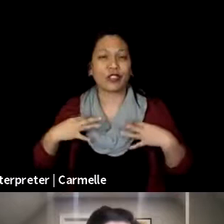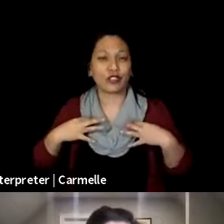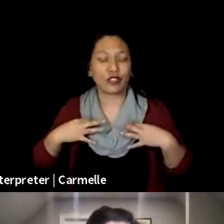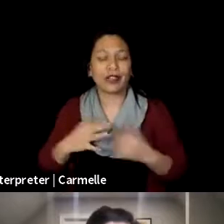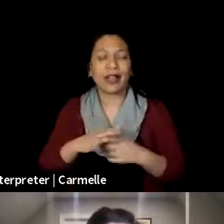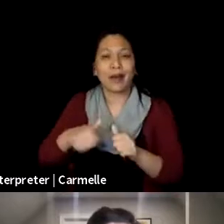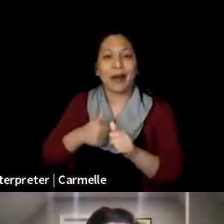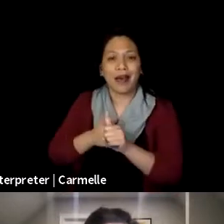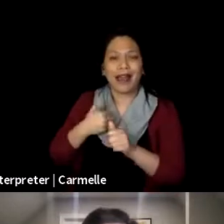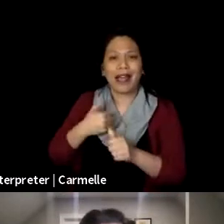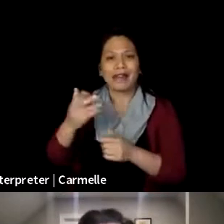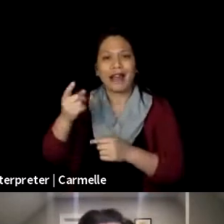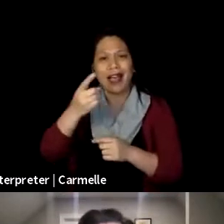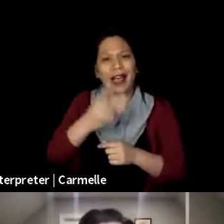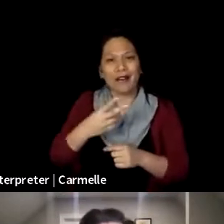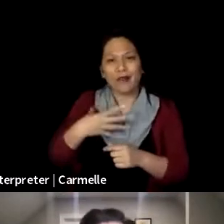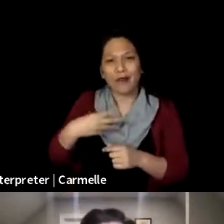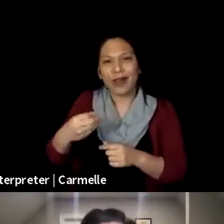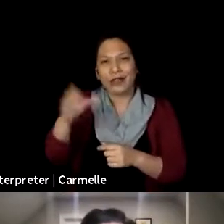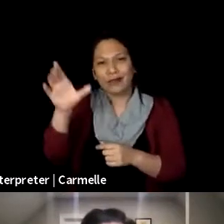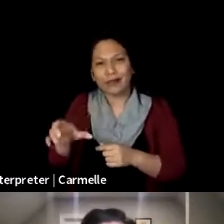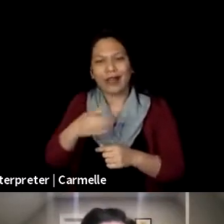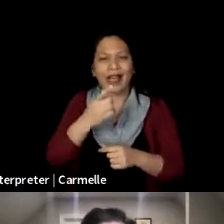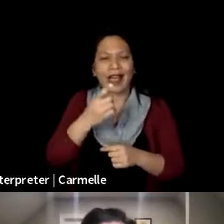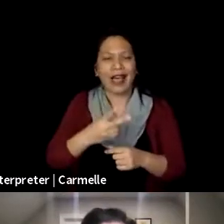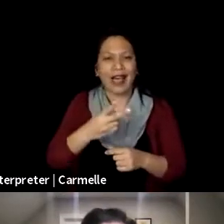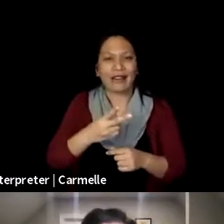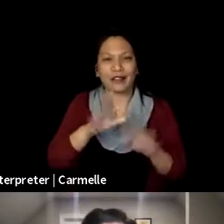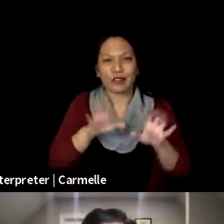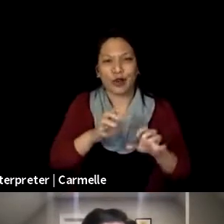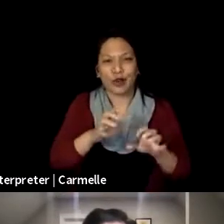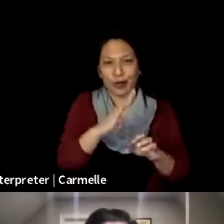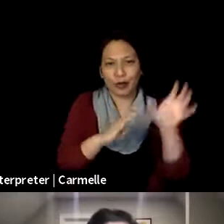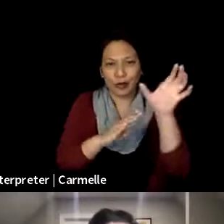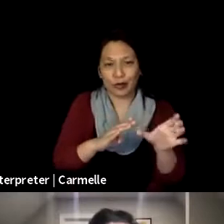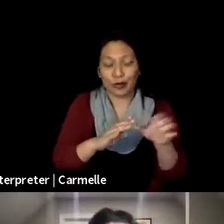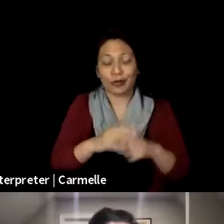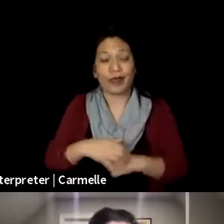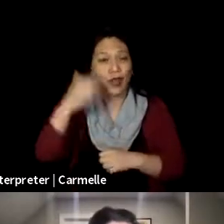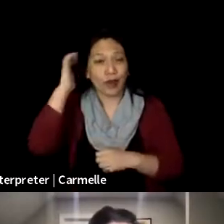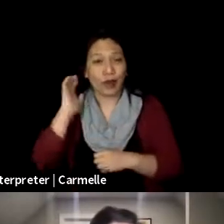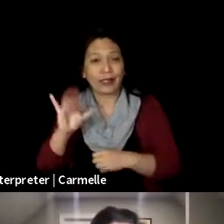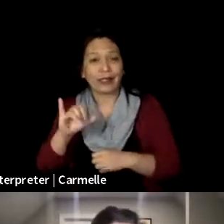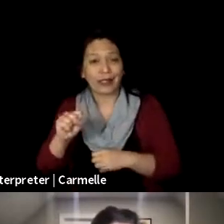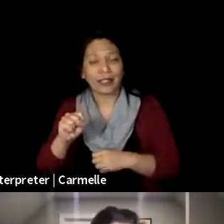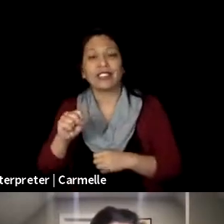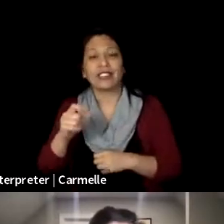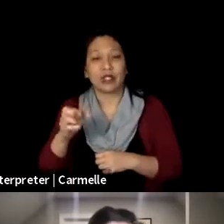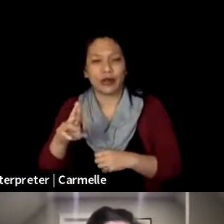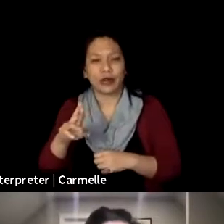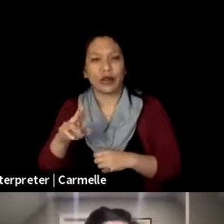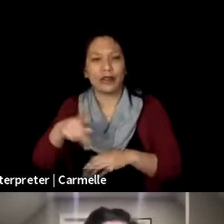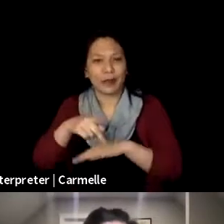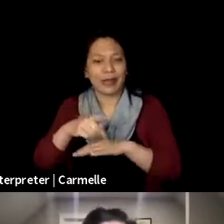is half white and half navy blue. Rogue's video is currently off. Carmelle is a cisgender Filipina Canadian. She